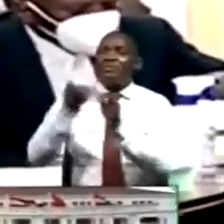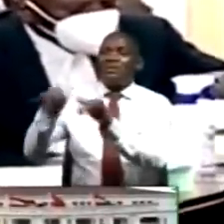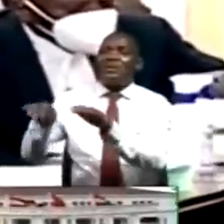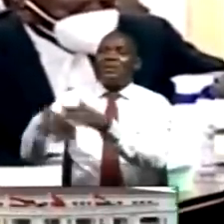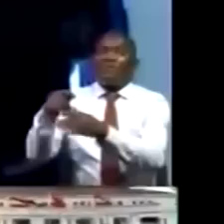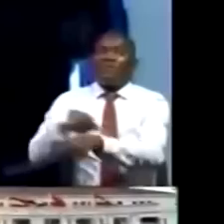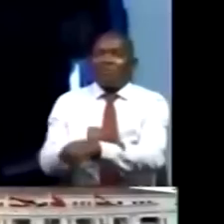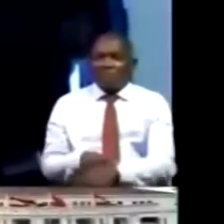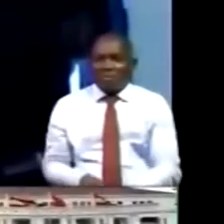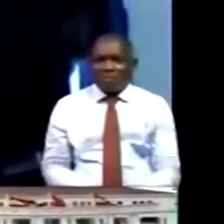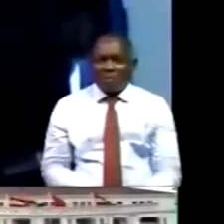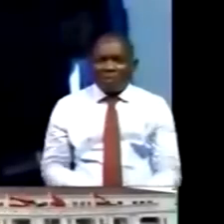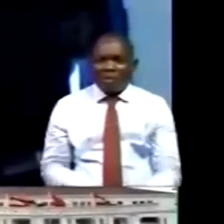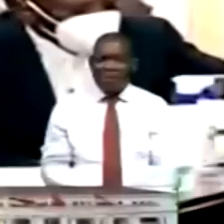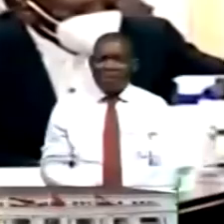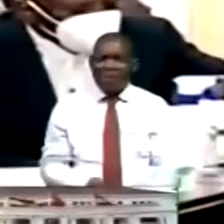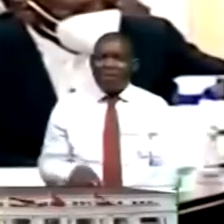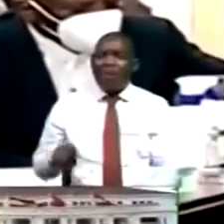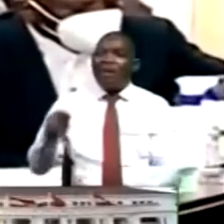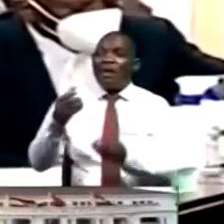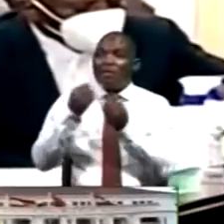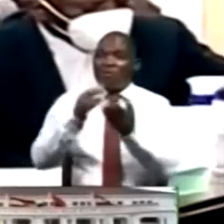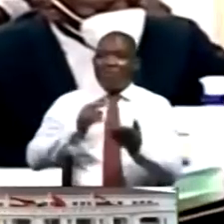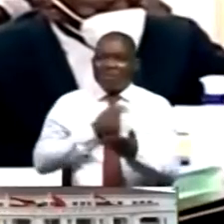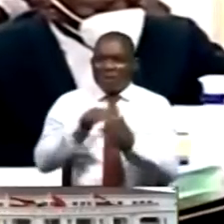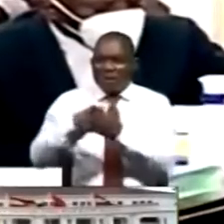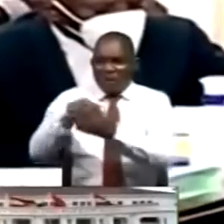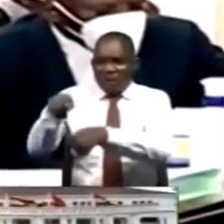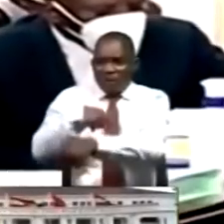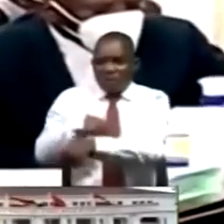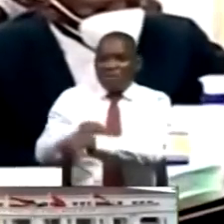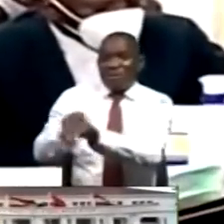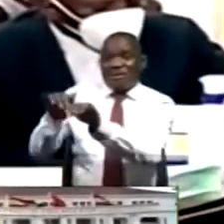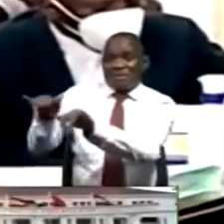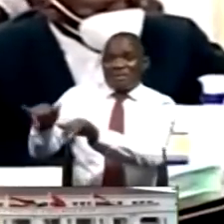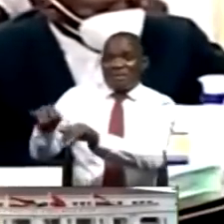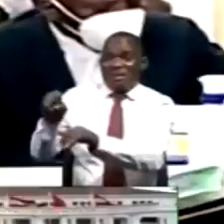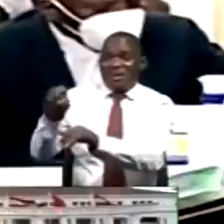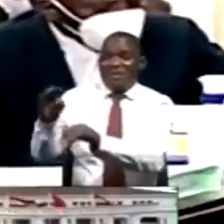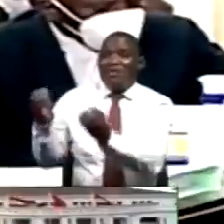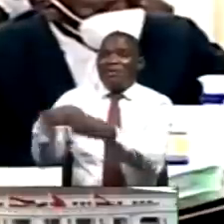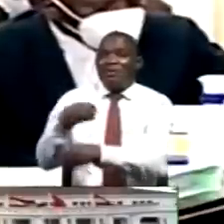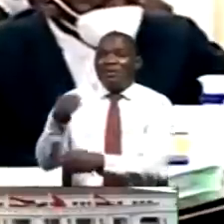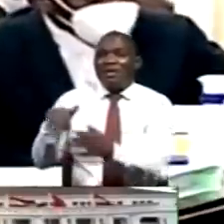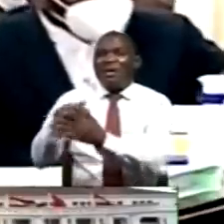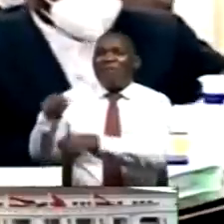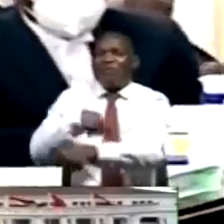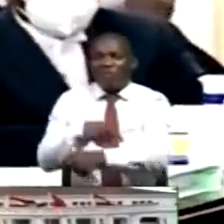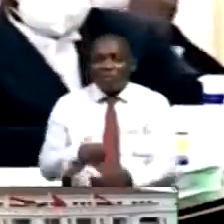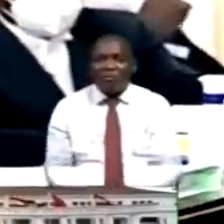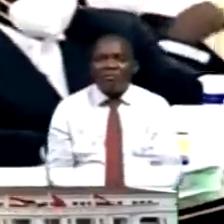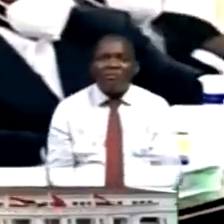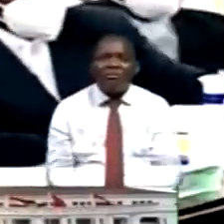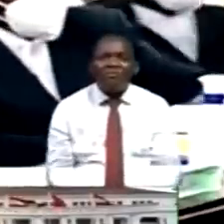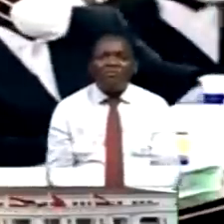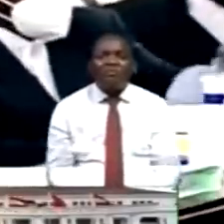Can you ask? I didn't hear the question. Tell the court how long you were in the secretariat for.